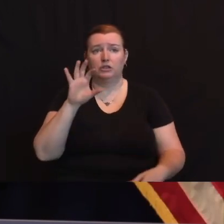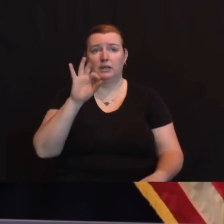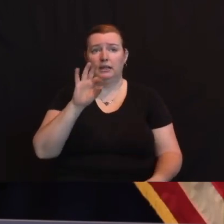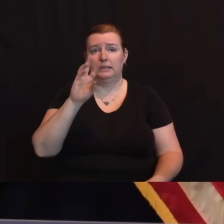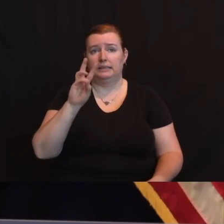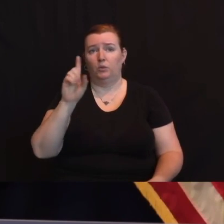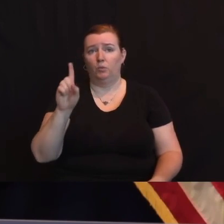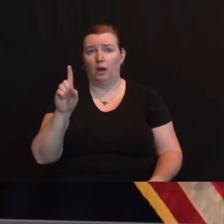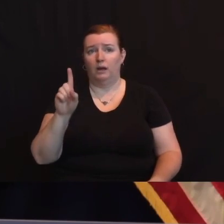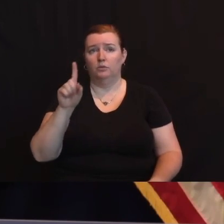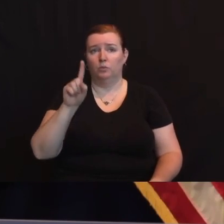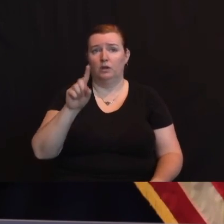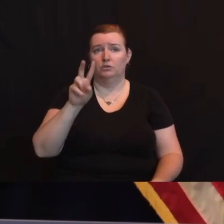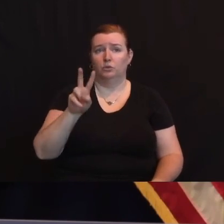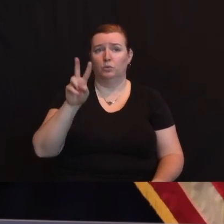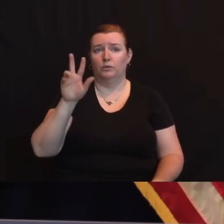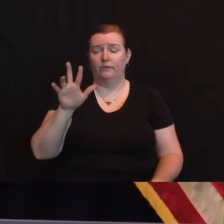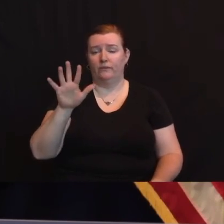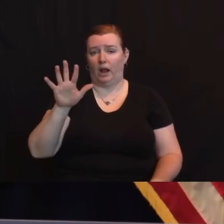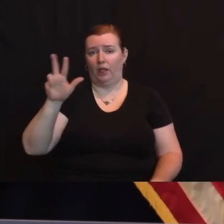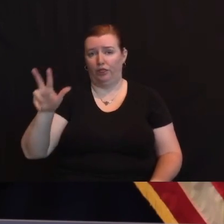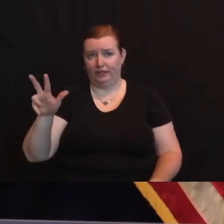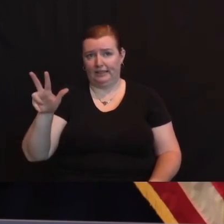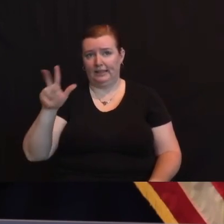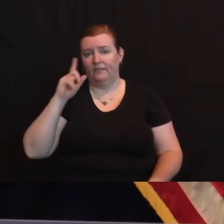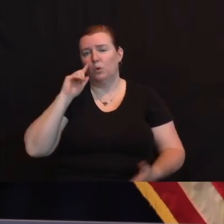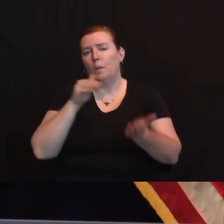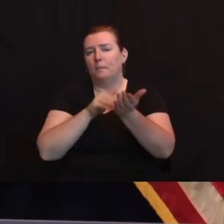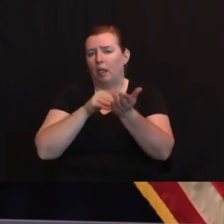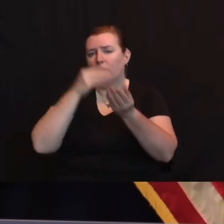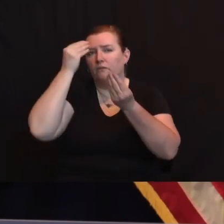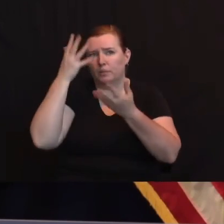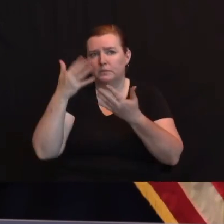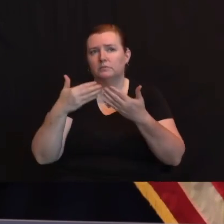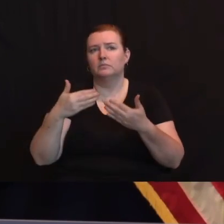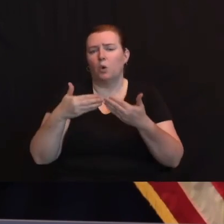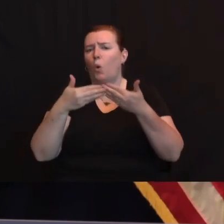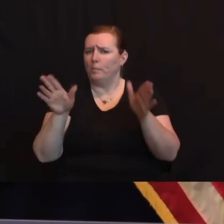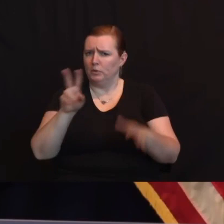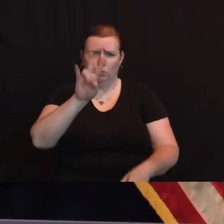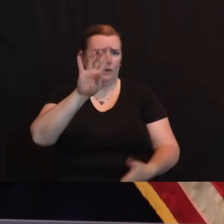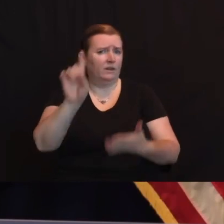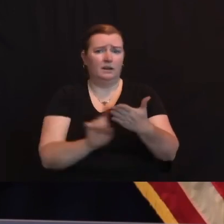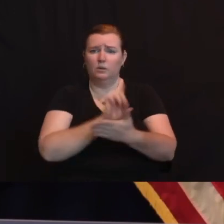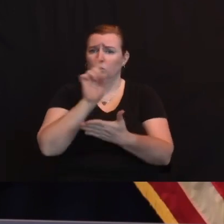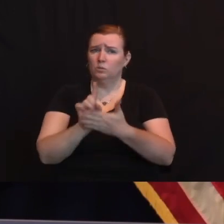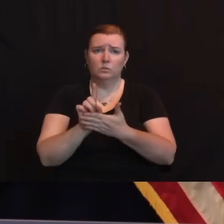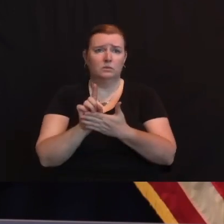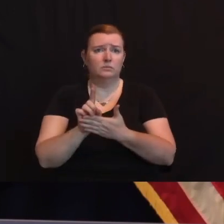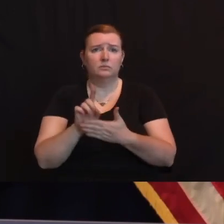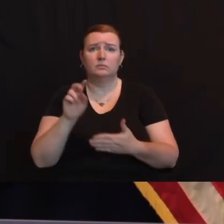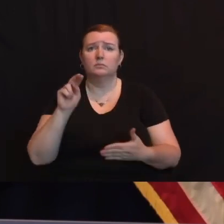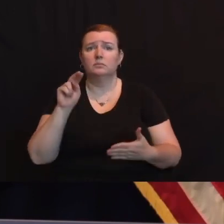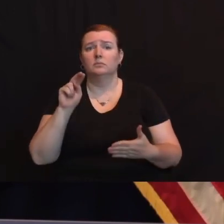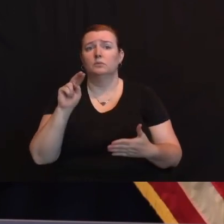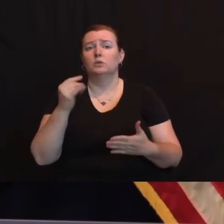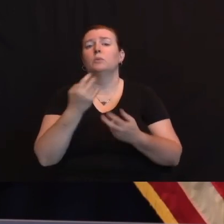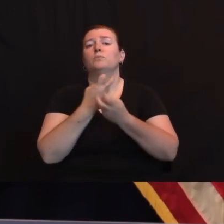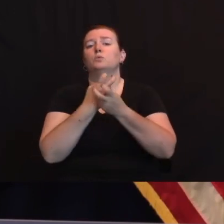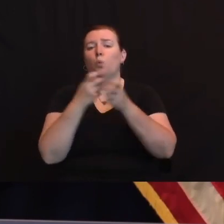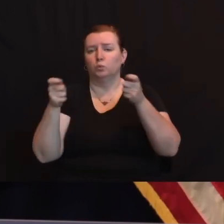1-800-962-1253 for medical information 24/7. The medical experts at New Jersey Poison Control Center have